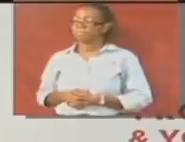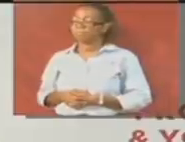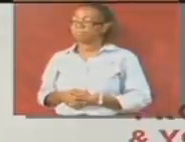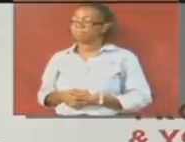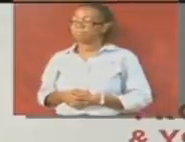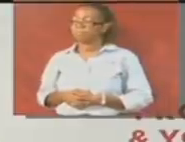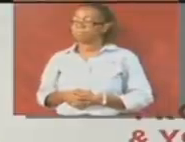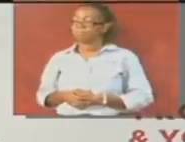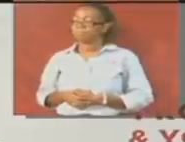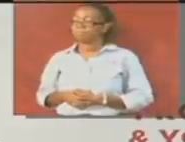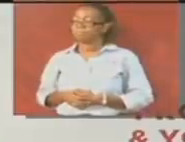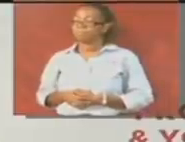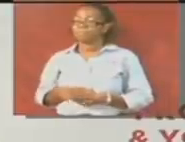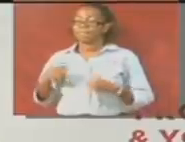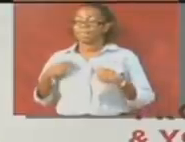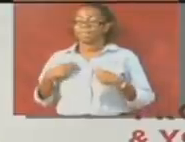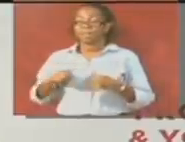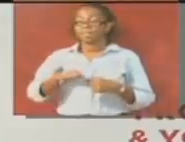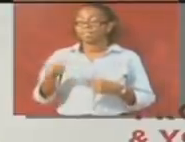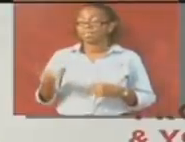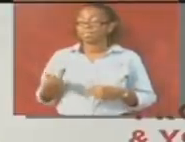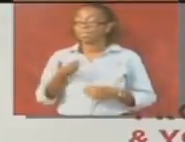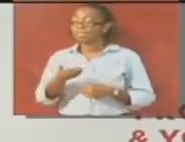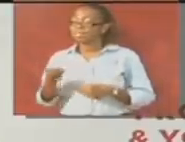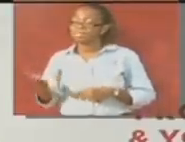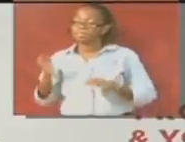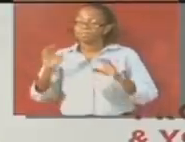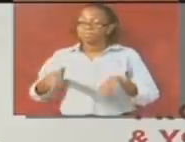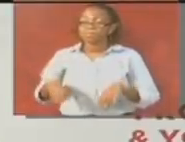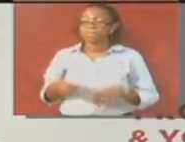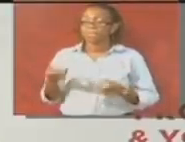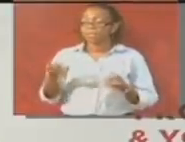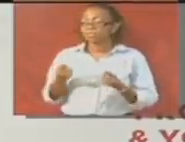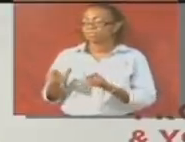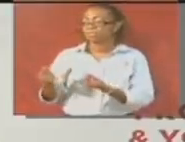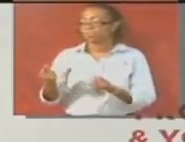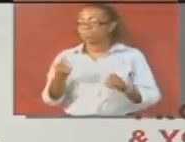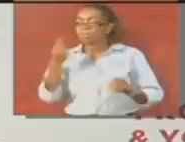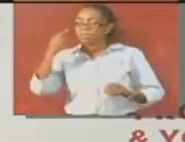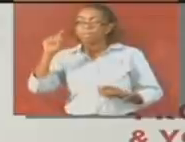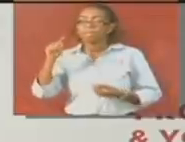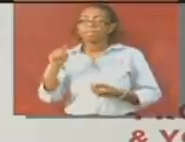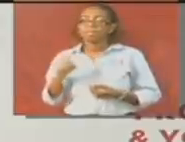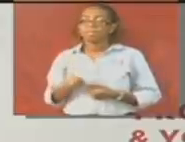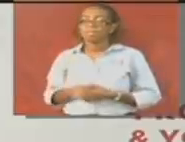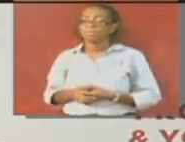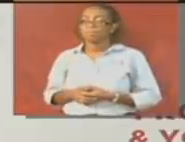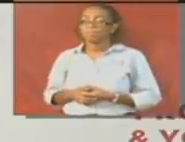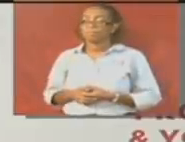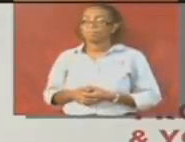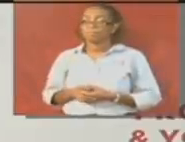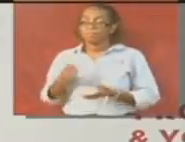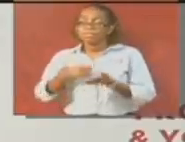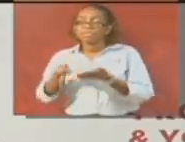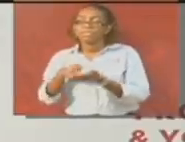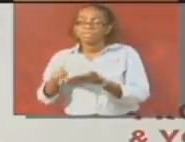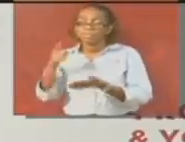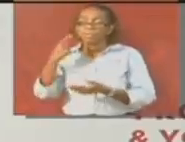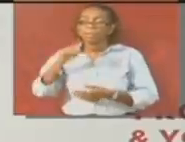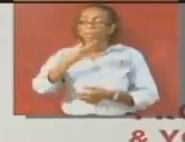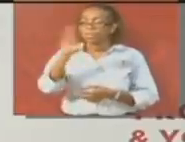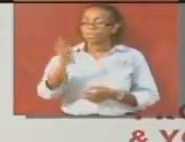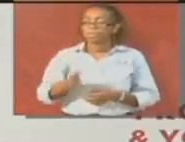sampling methodologies and strategies that would be employed to make the best use of resources while still getting the best and most